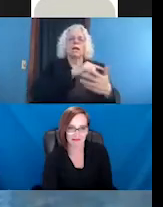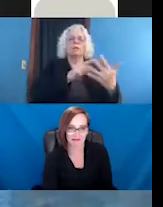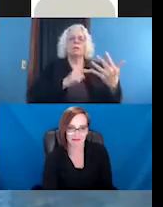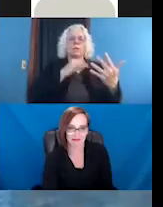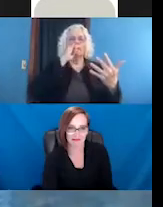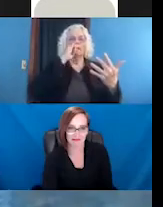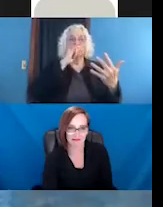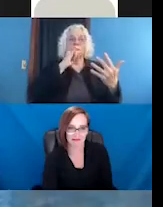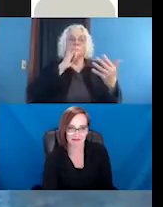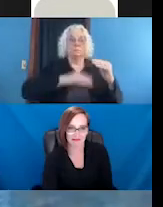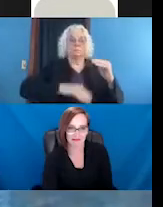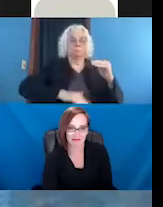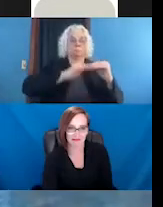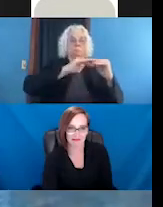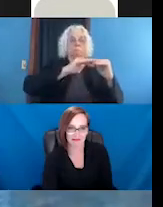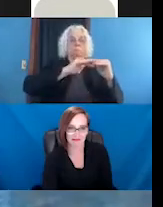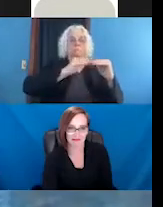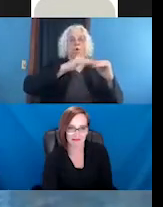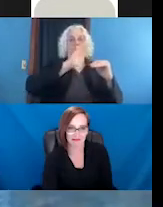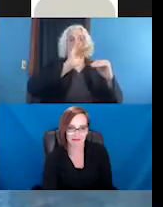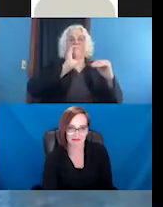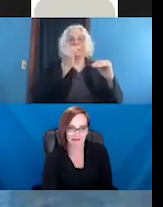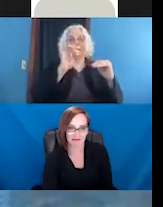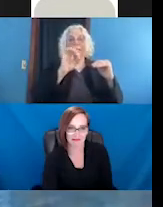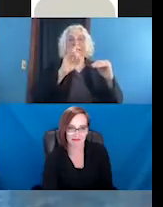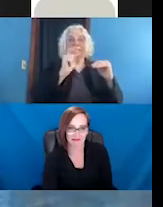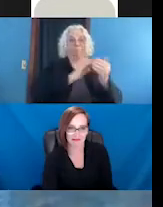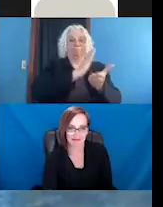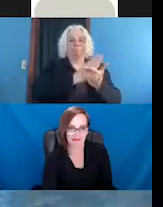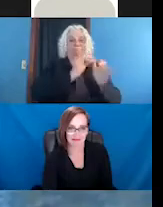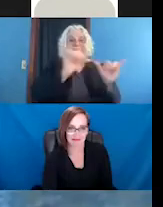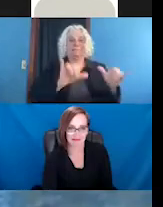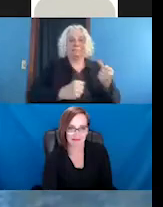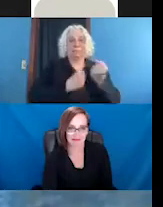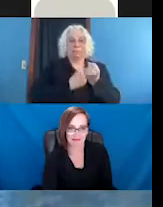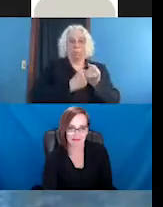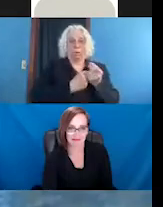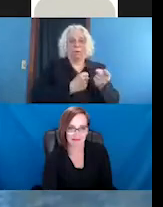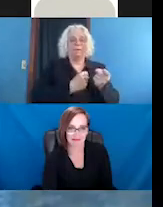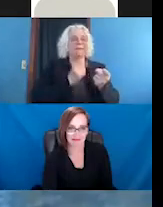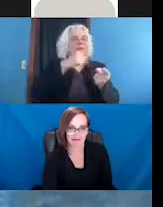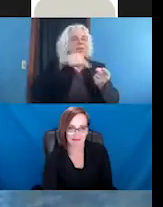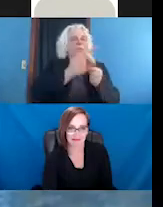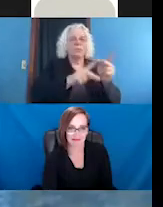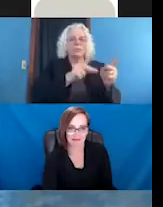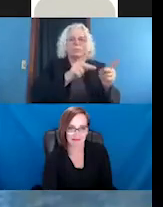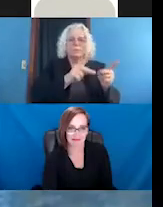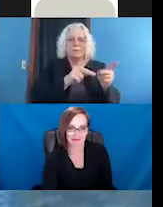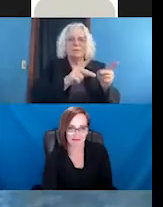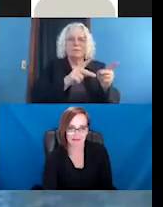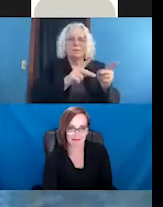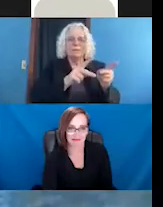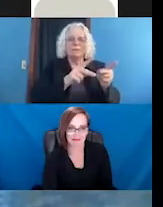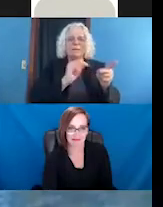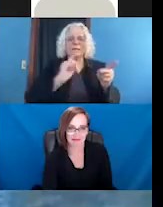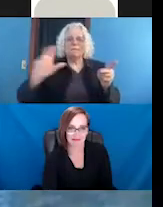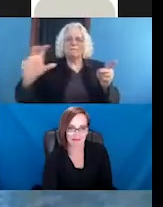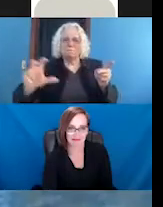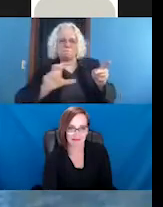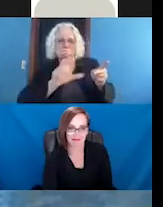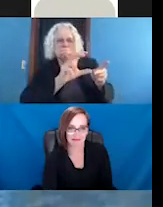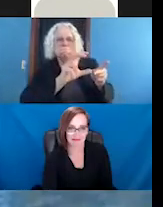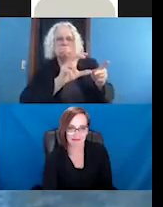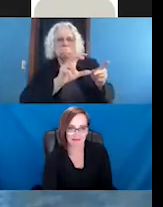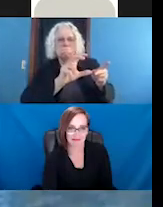out of that system, you could make a meaningful difference with some fairly modest resources